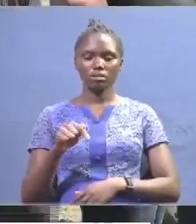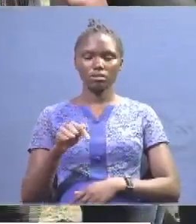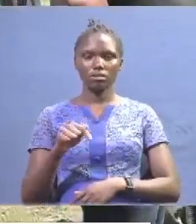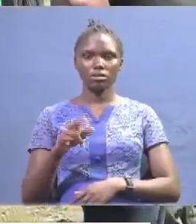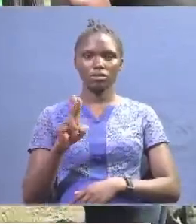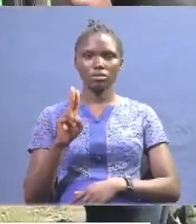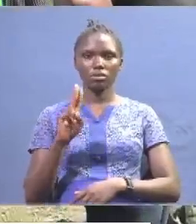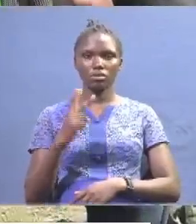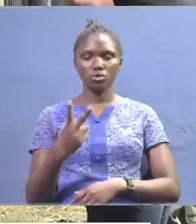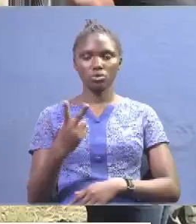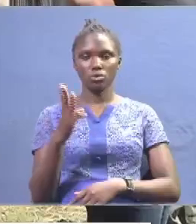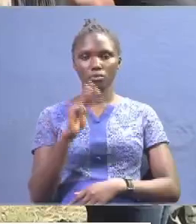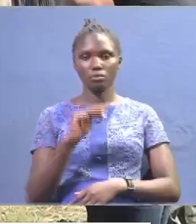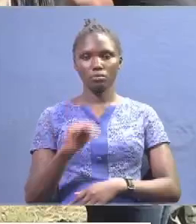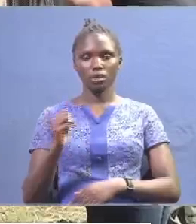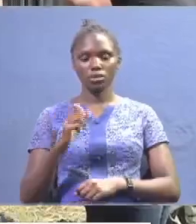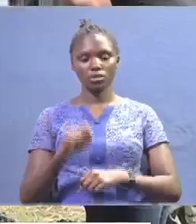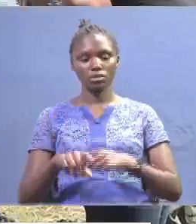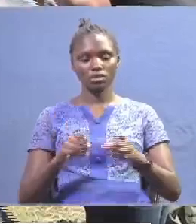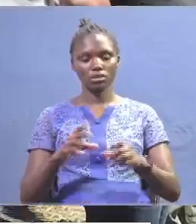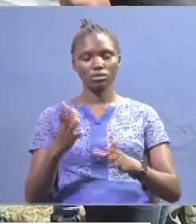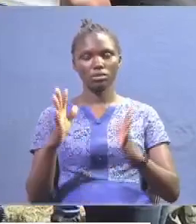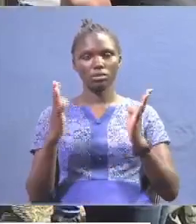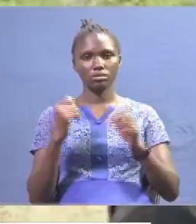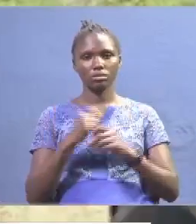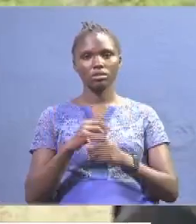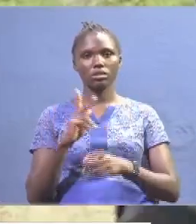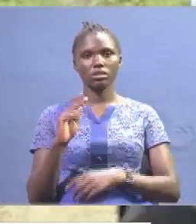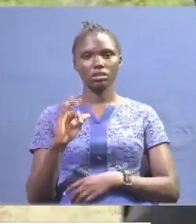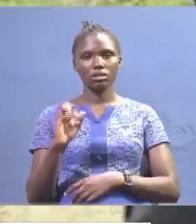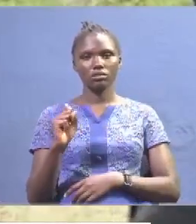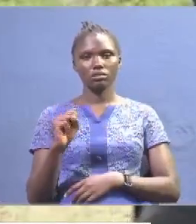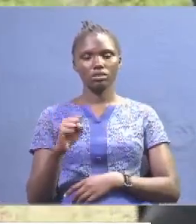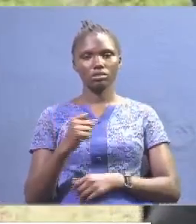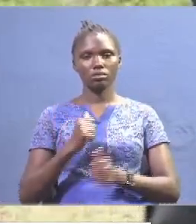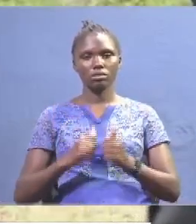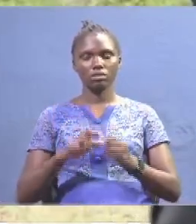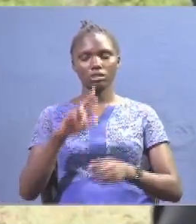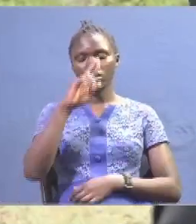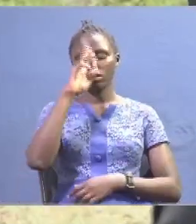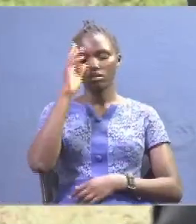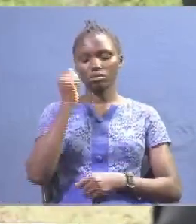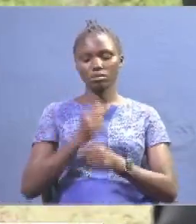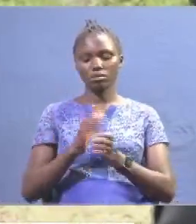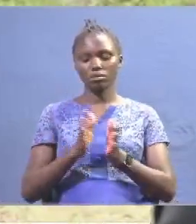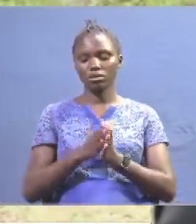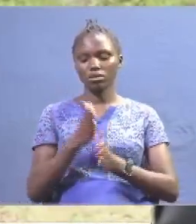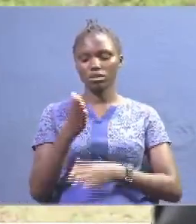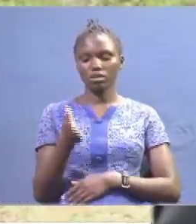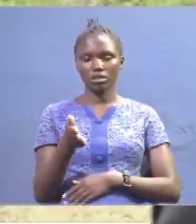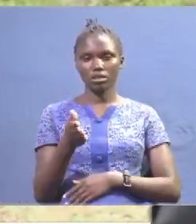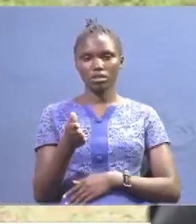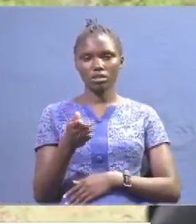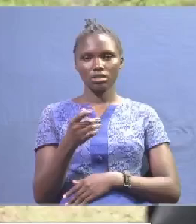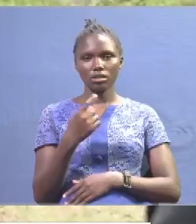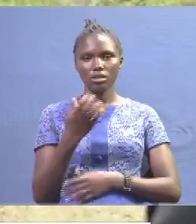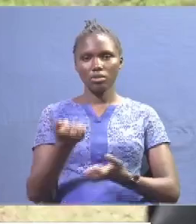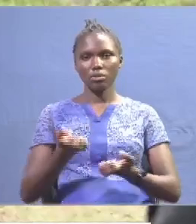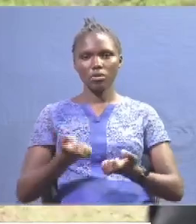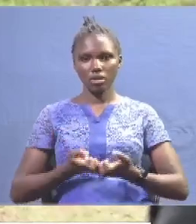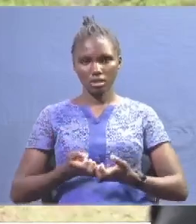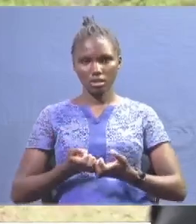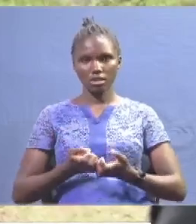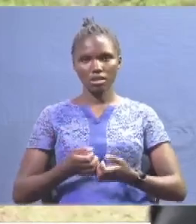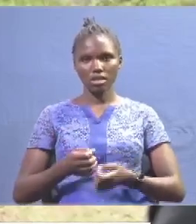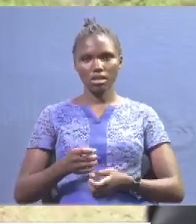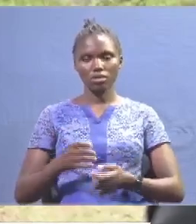million trees in collaboration with Kenya Forestry Service. And the reason we are doing this at Safaricom is because we want to become net zero, a